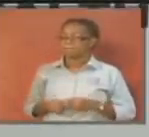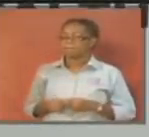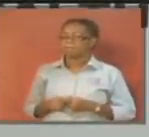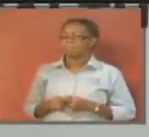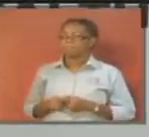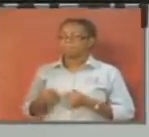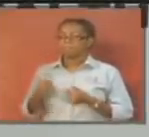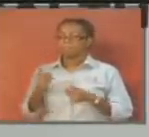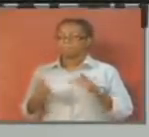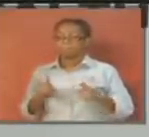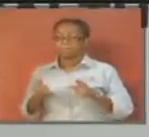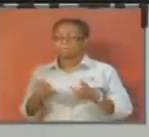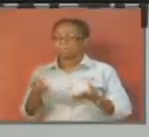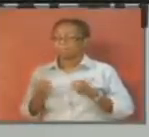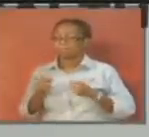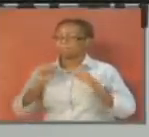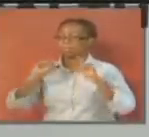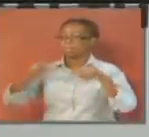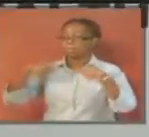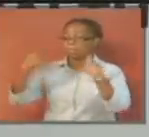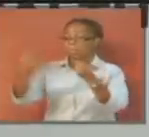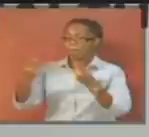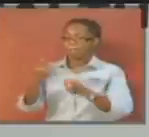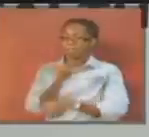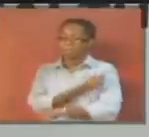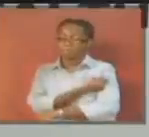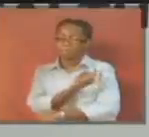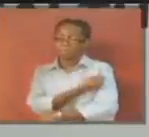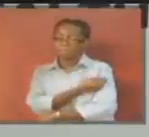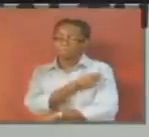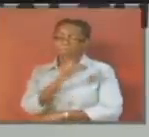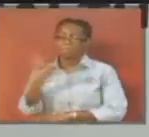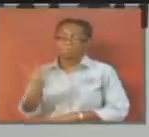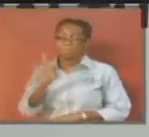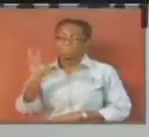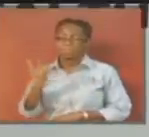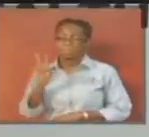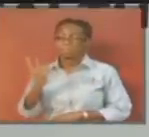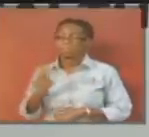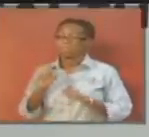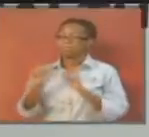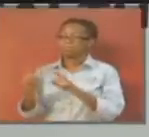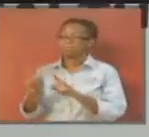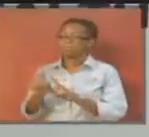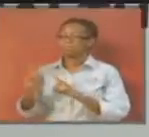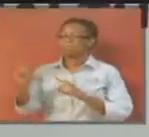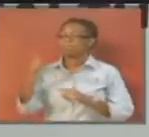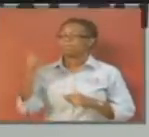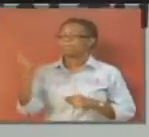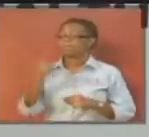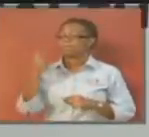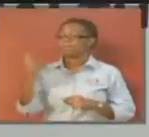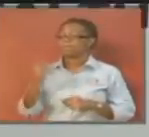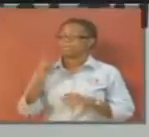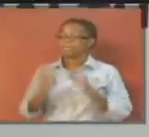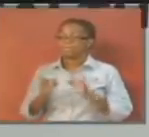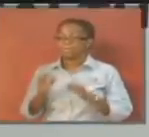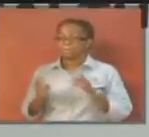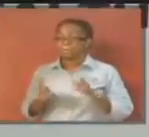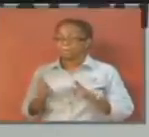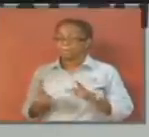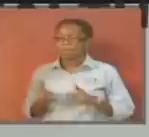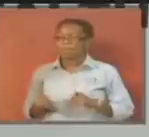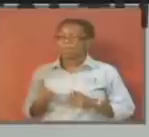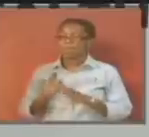persons who are 60 years and over, or persons who are under 60 with an NCD. Just